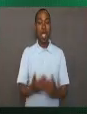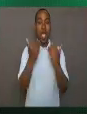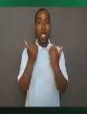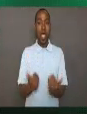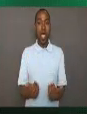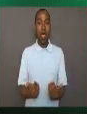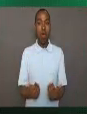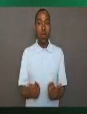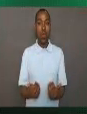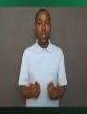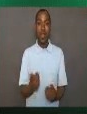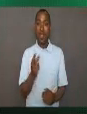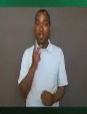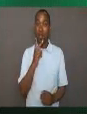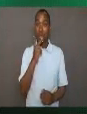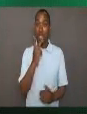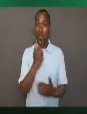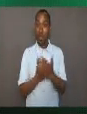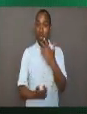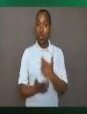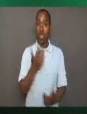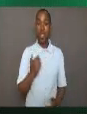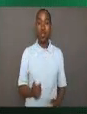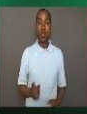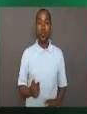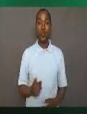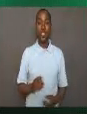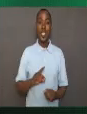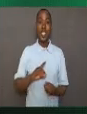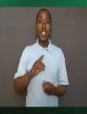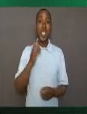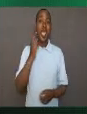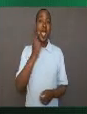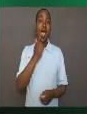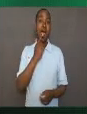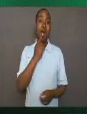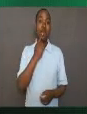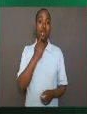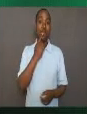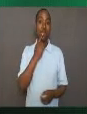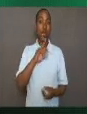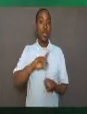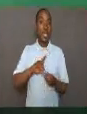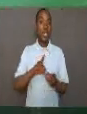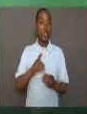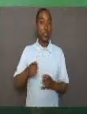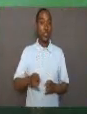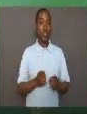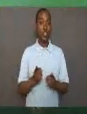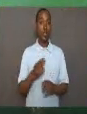Now, we are going to discuss the role of the mouth in the digestive system.